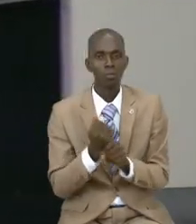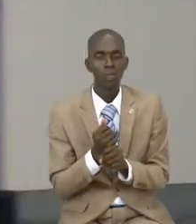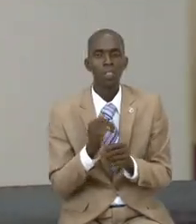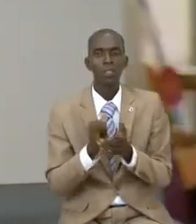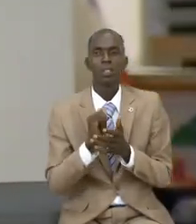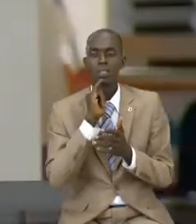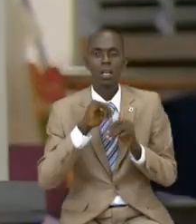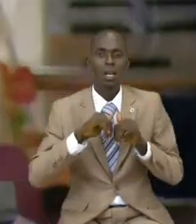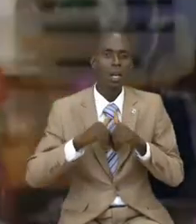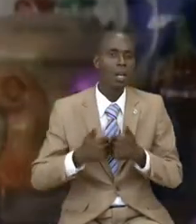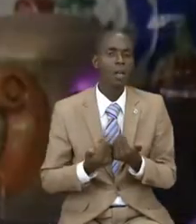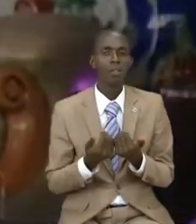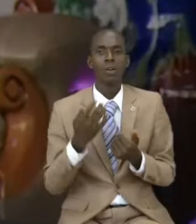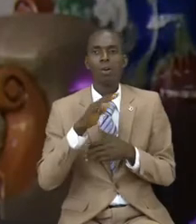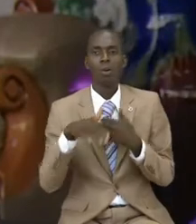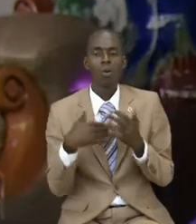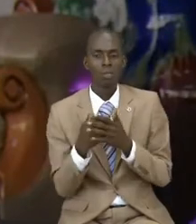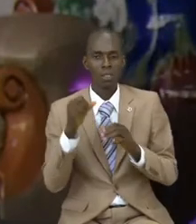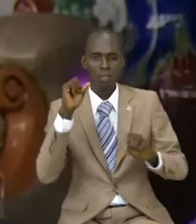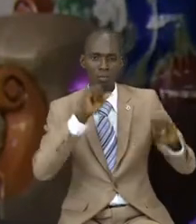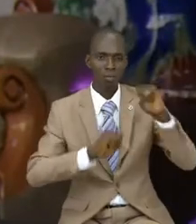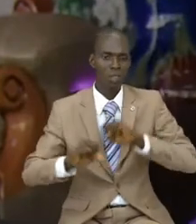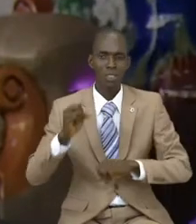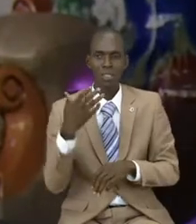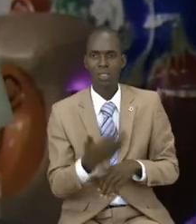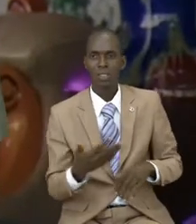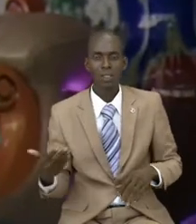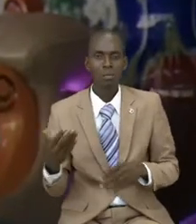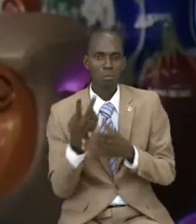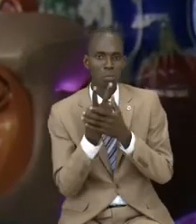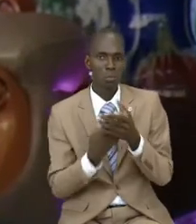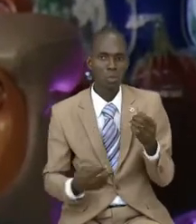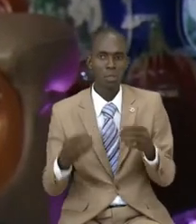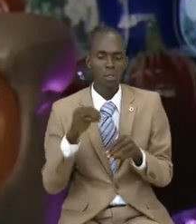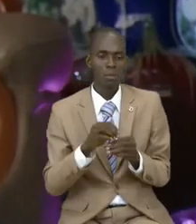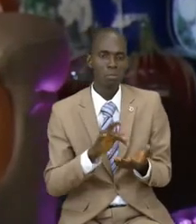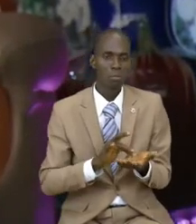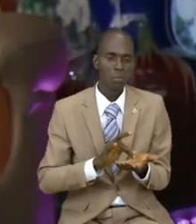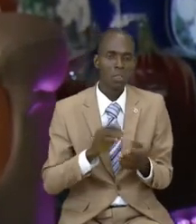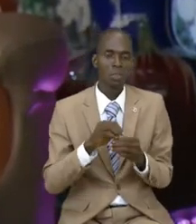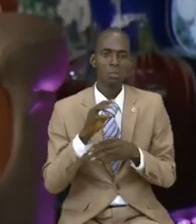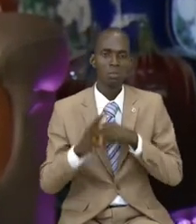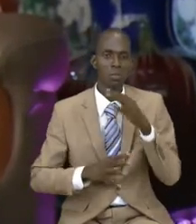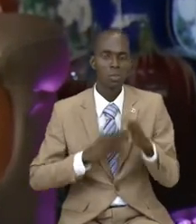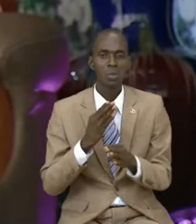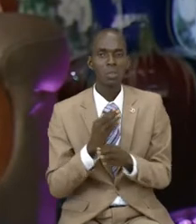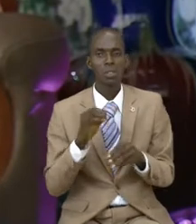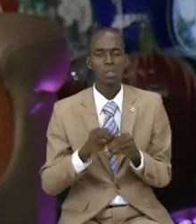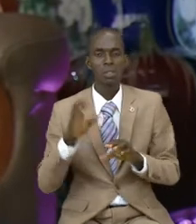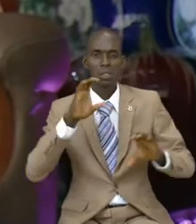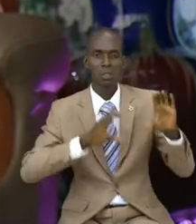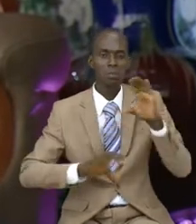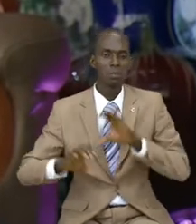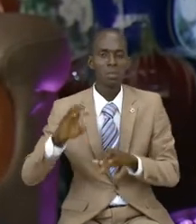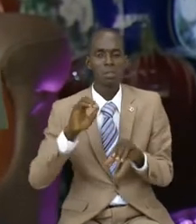how all the scientific things, both in medicine, in biology, in chemistry,